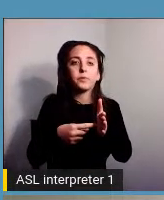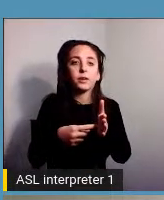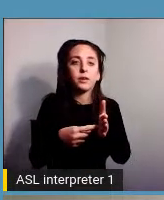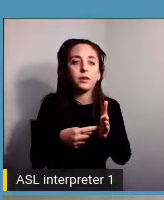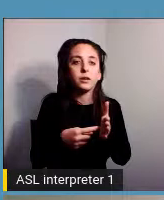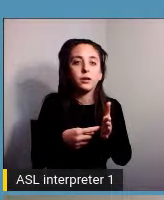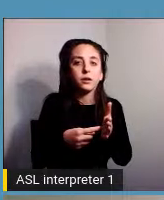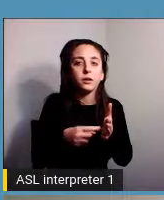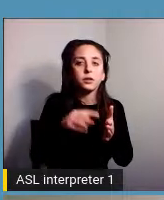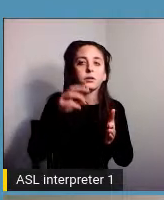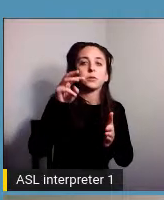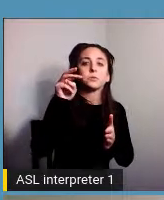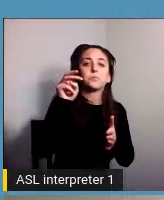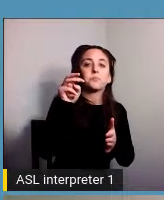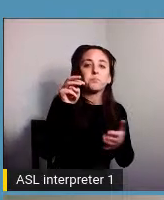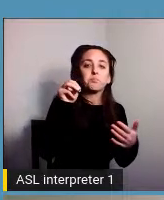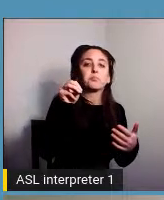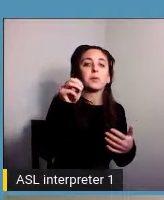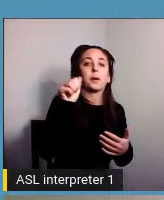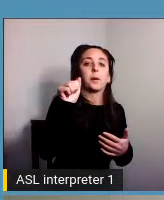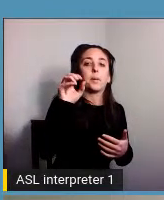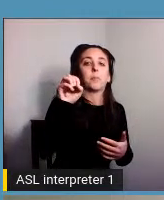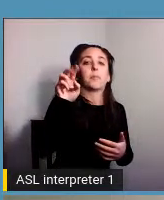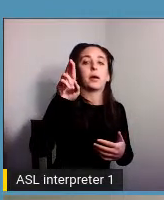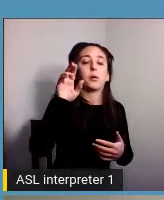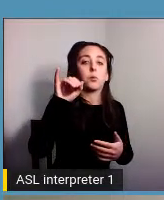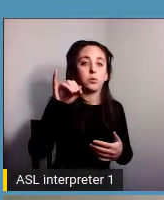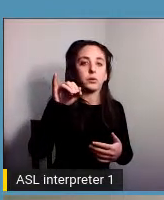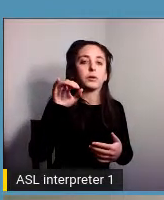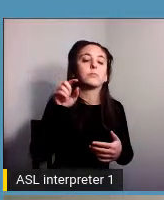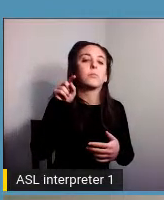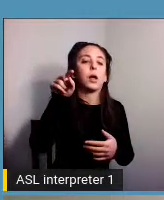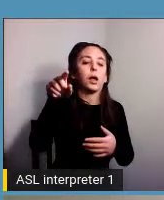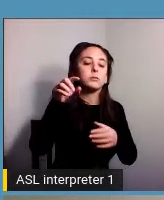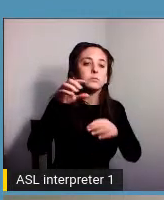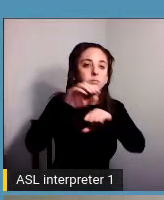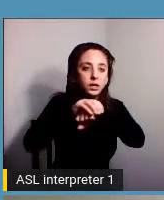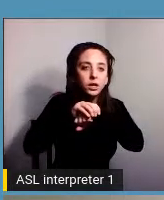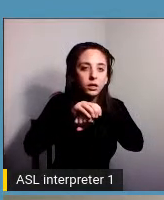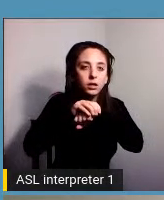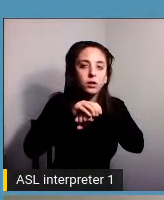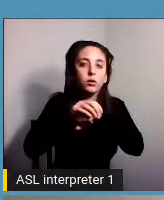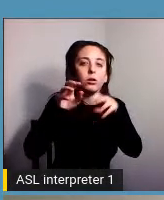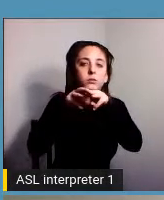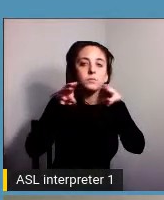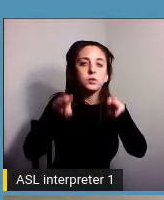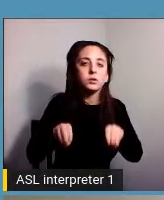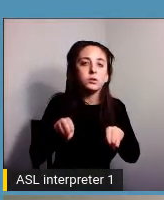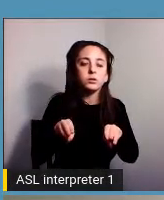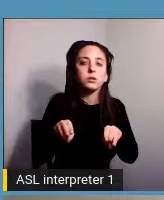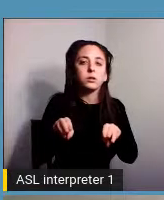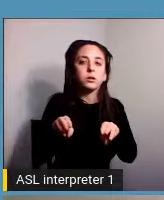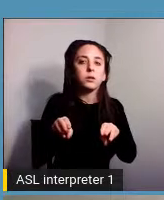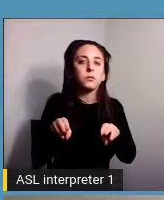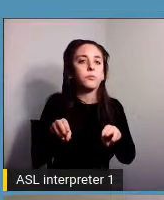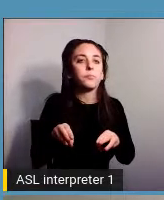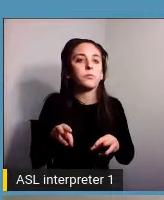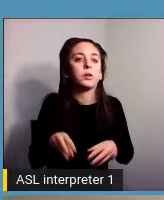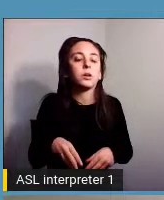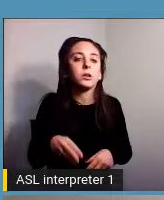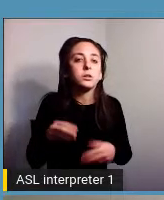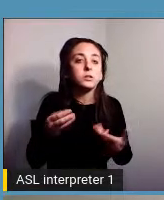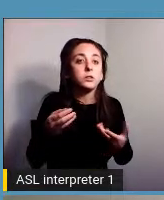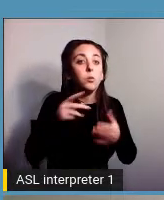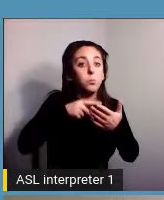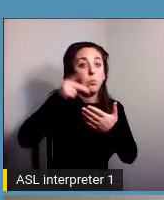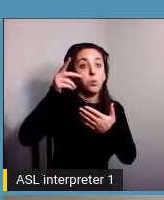a Maori canoe sail that is at the British Museum. And there's a research project that is happening out of